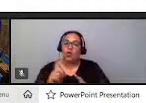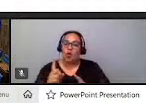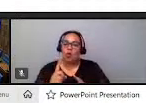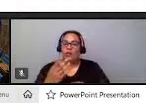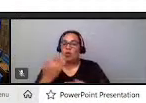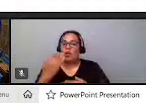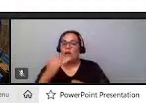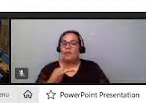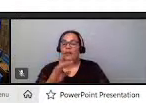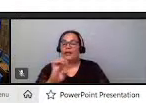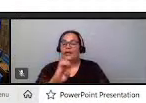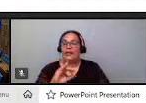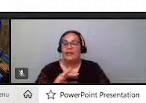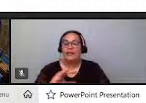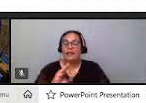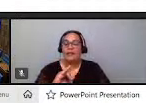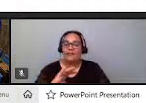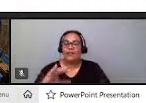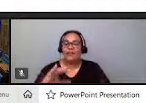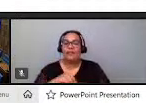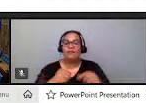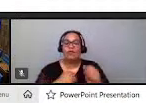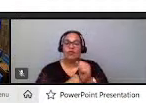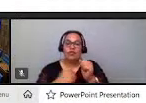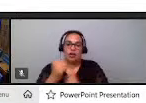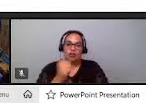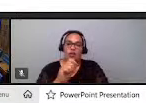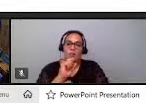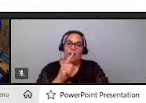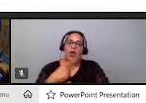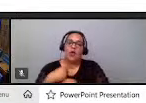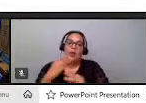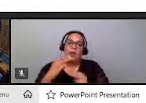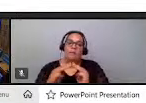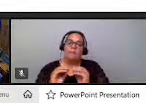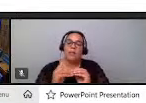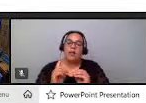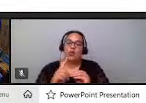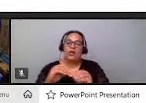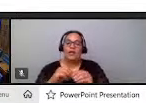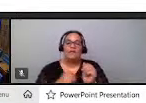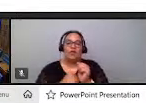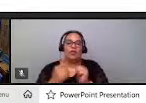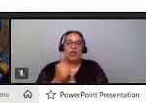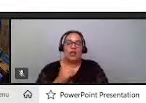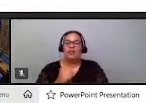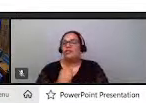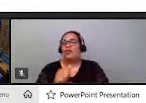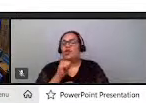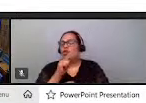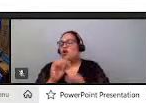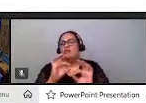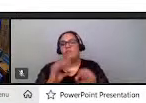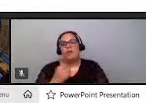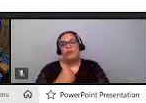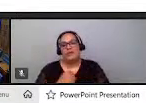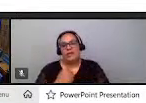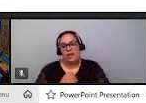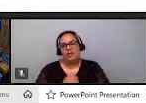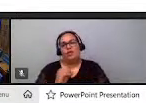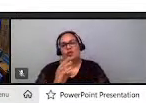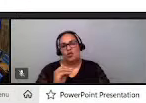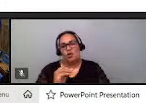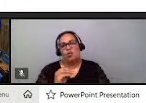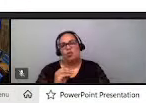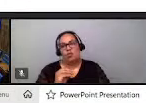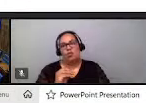Limited investment um on the infrastructure which has made our infrastructure not to be at the correct standard so